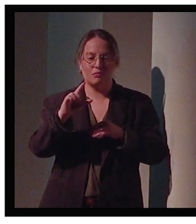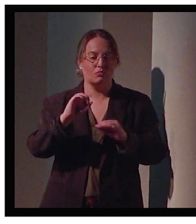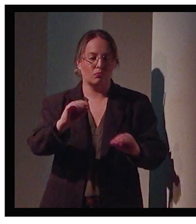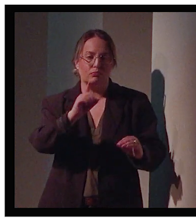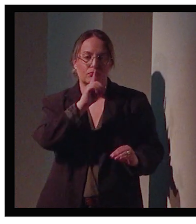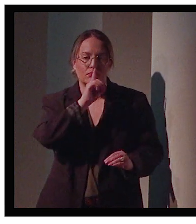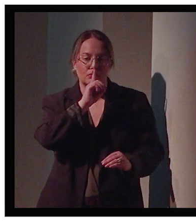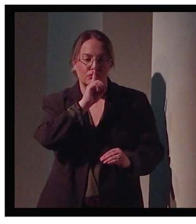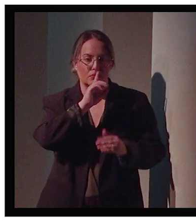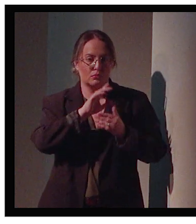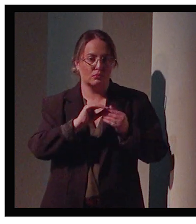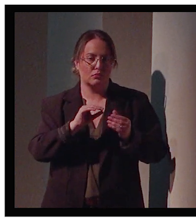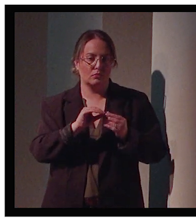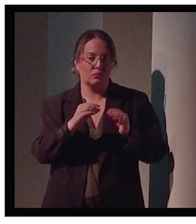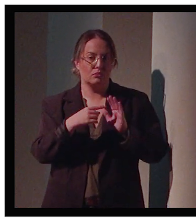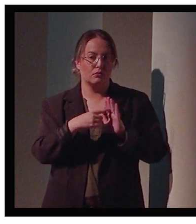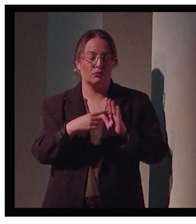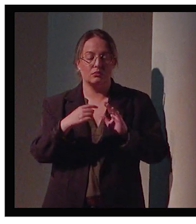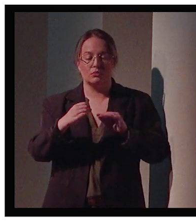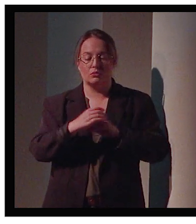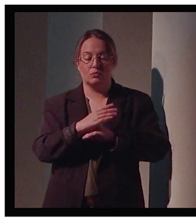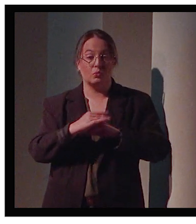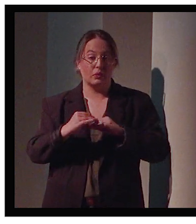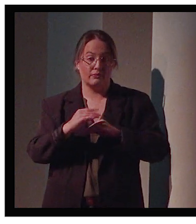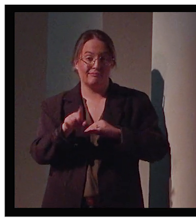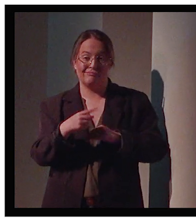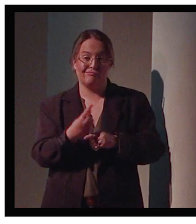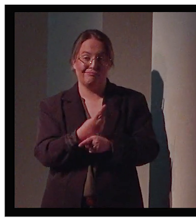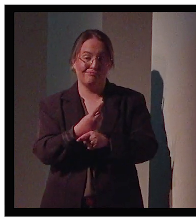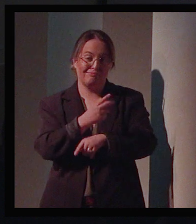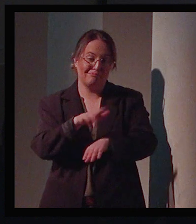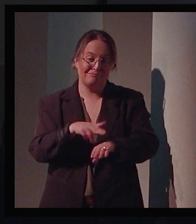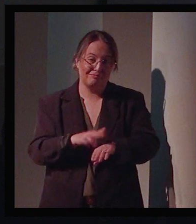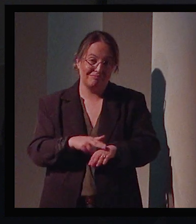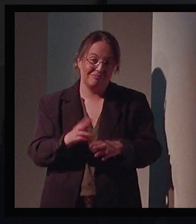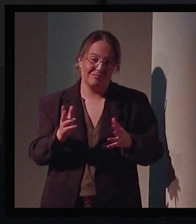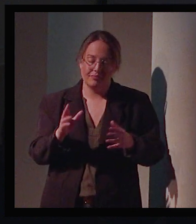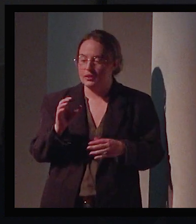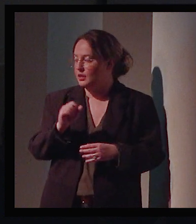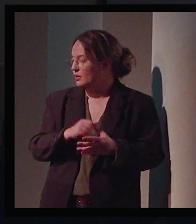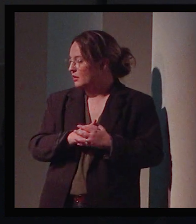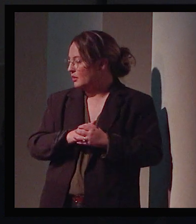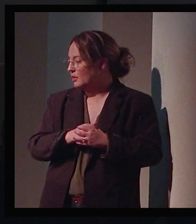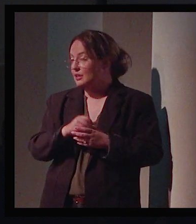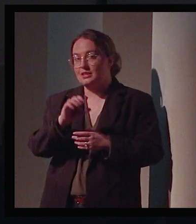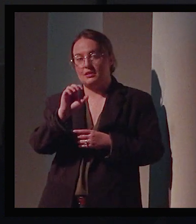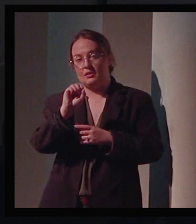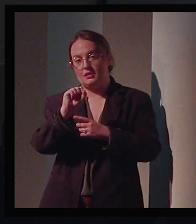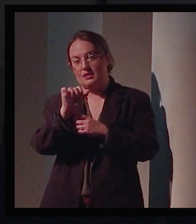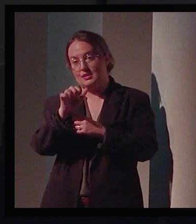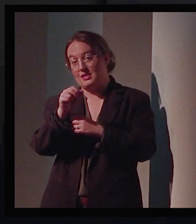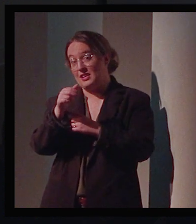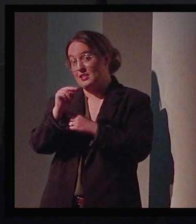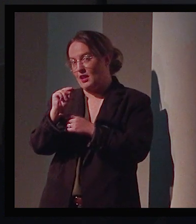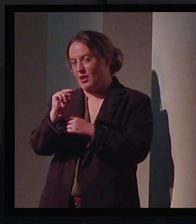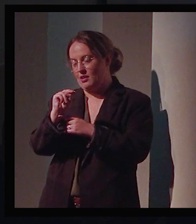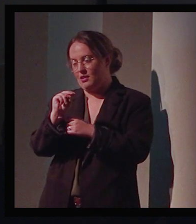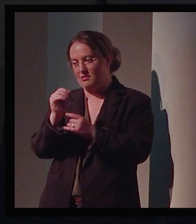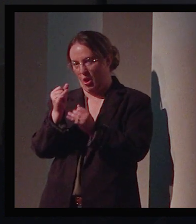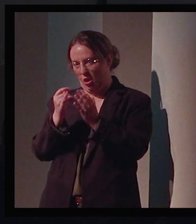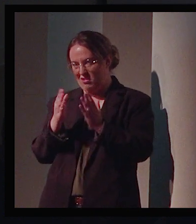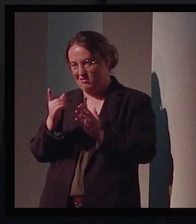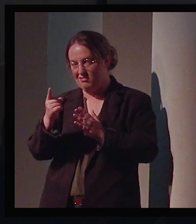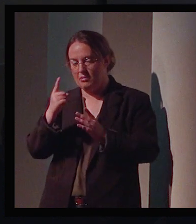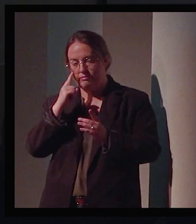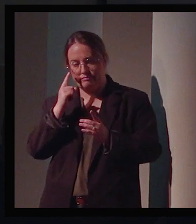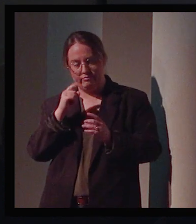It simply depicts a wave as an elemental force of nature. Cézanne admired the very